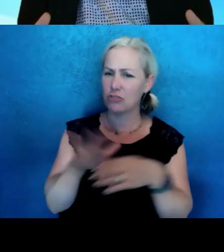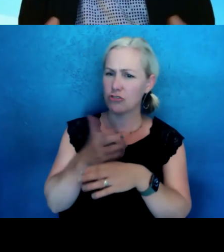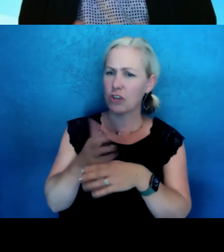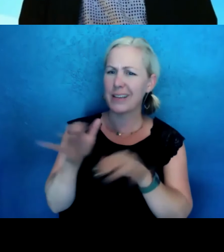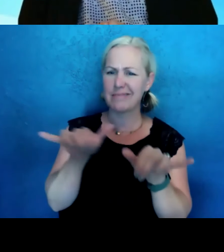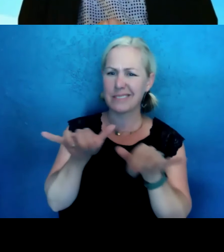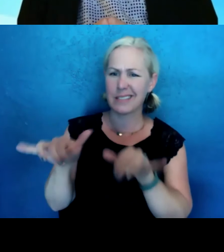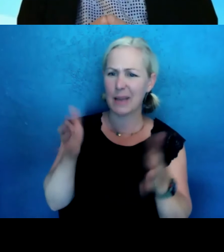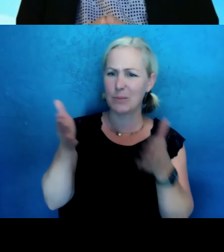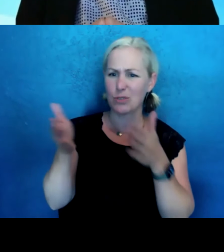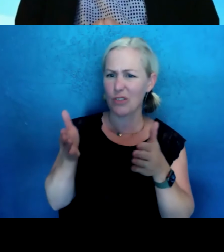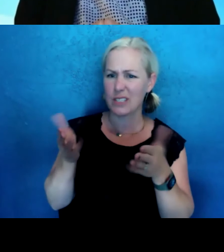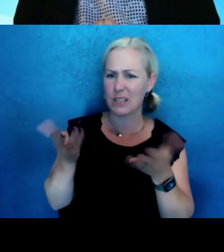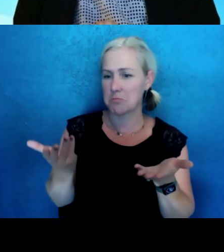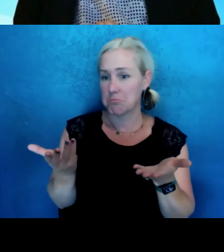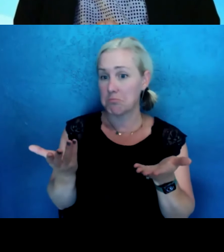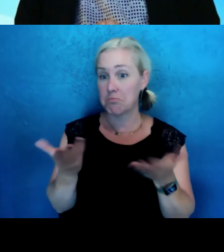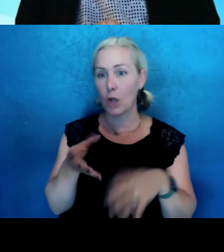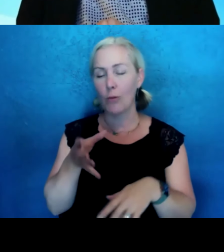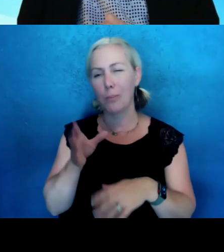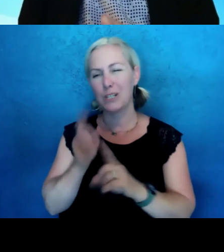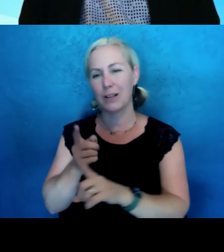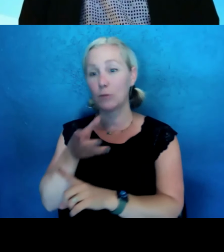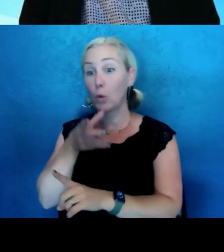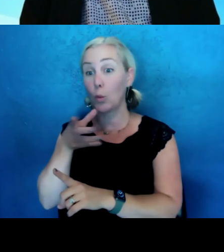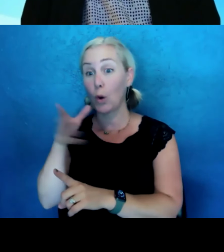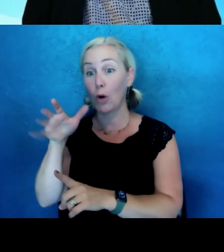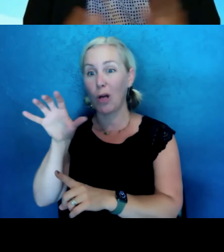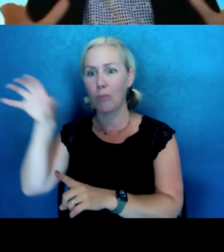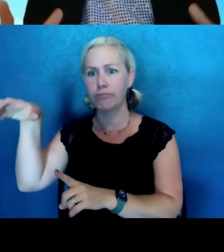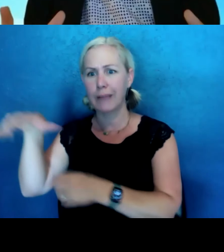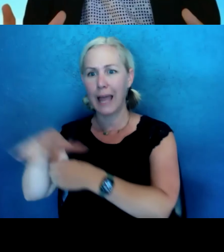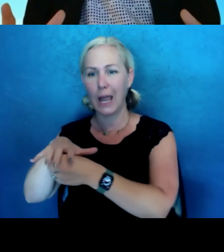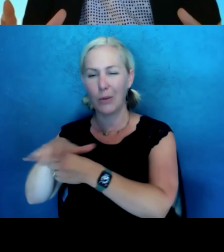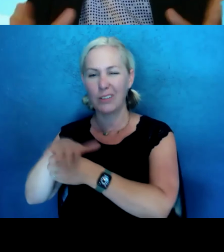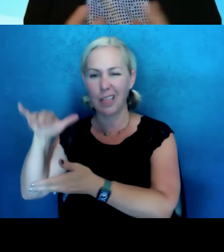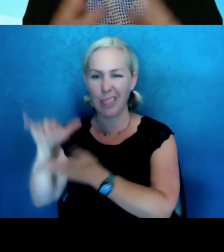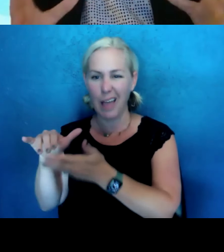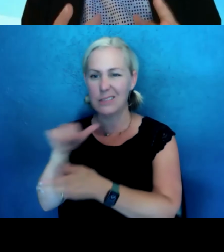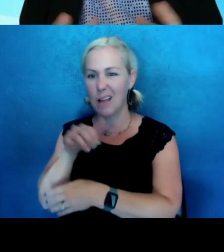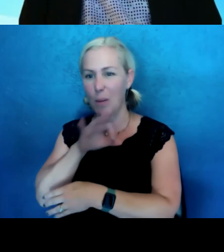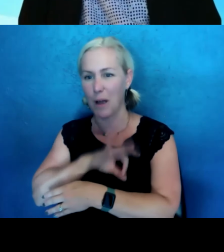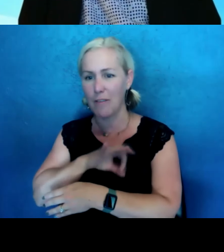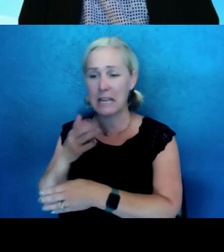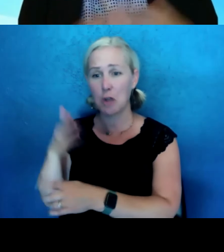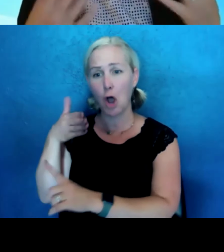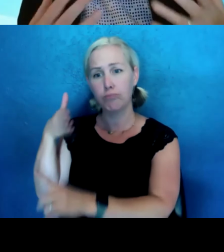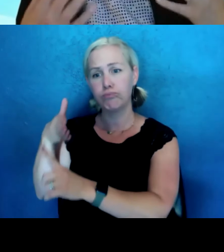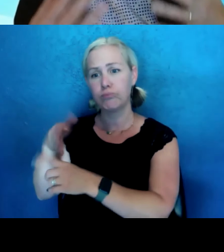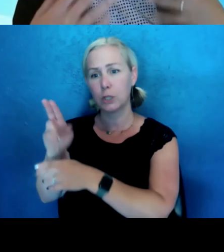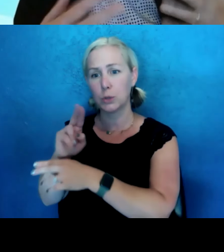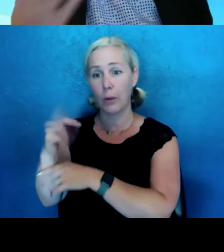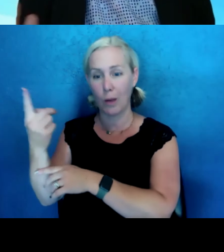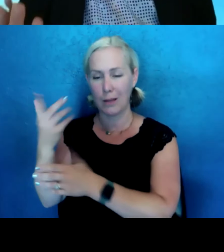service spokes, particularly in the rural areas where there's fewer nonprofits and you're all using the same ones. It might make sense to come together. So